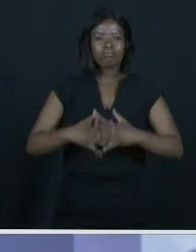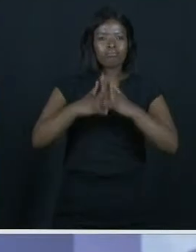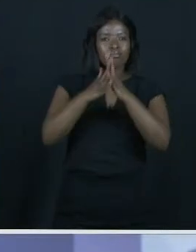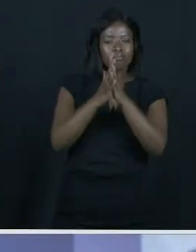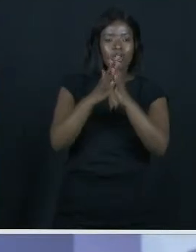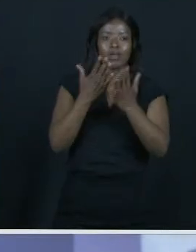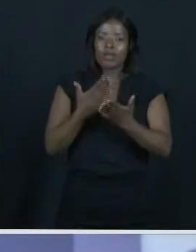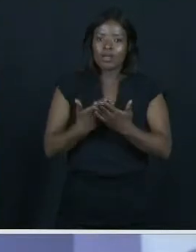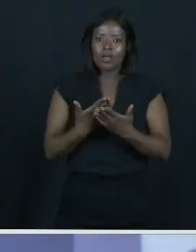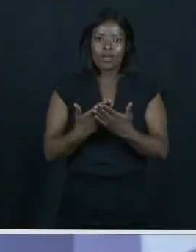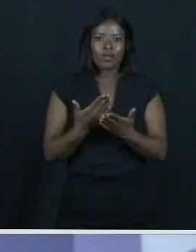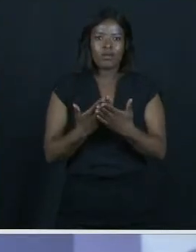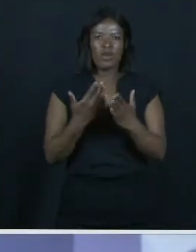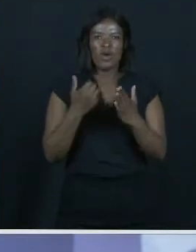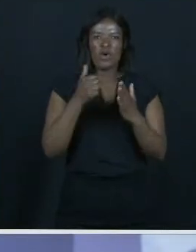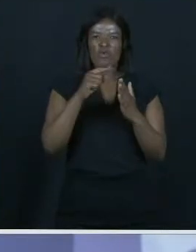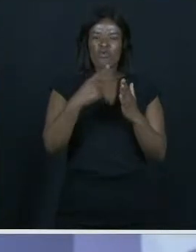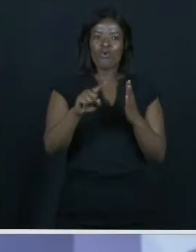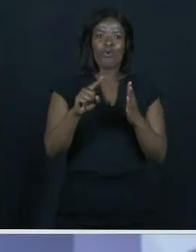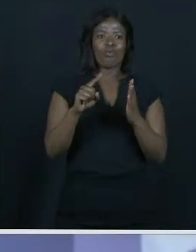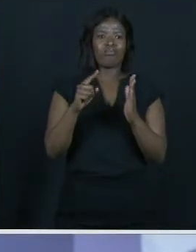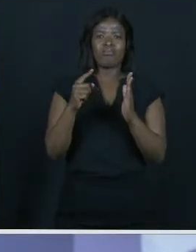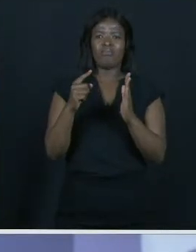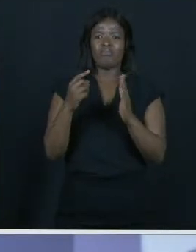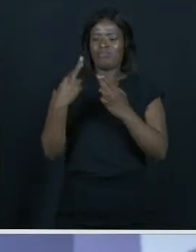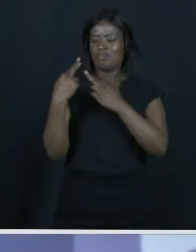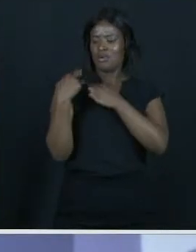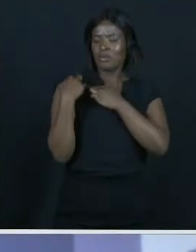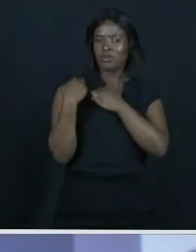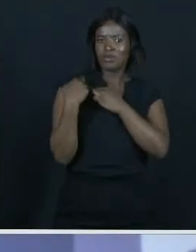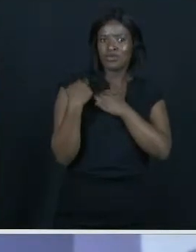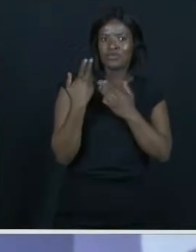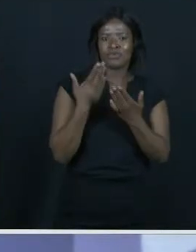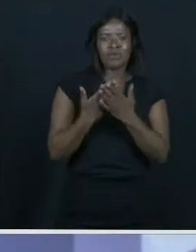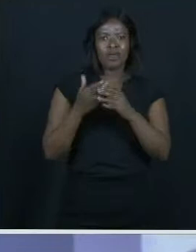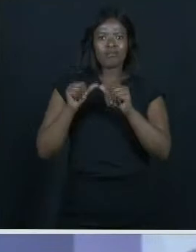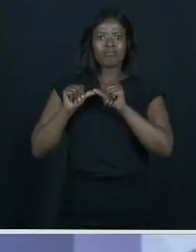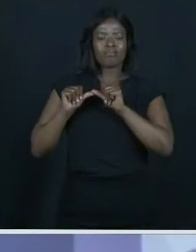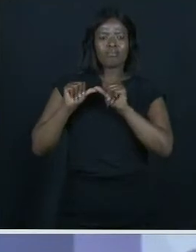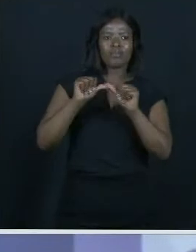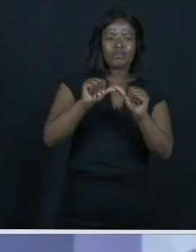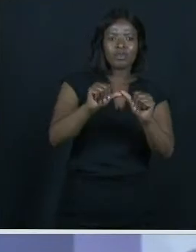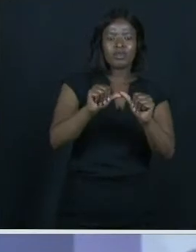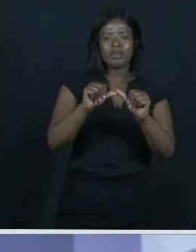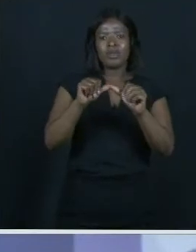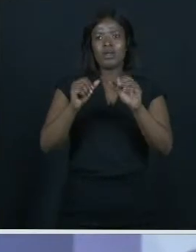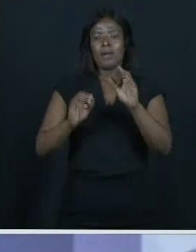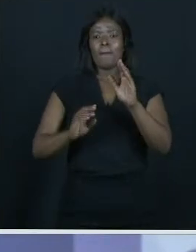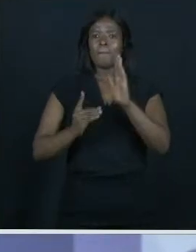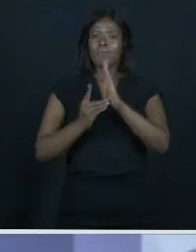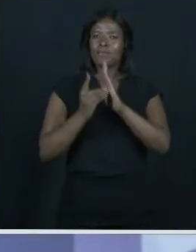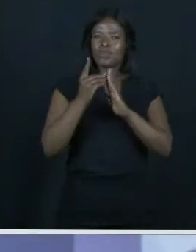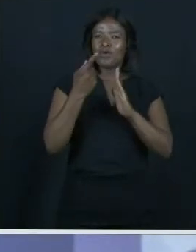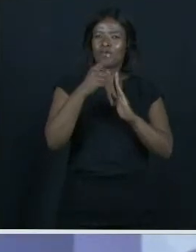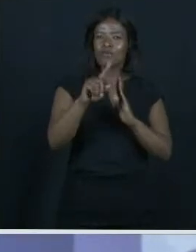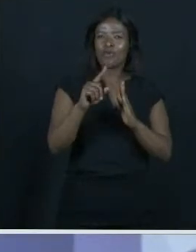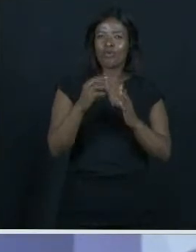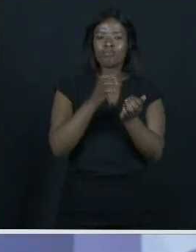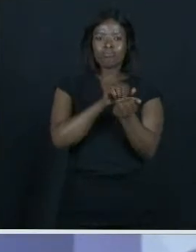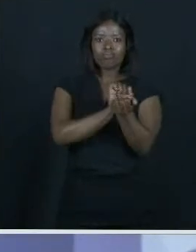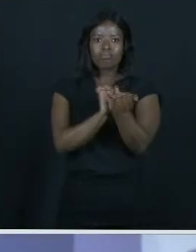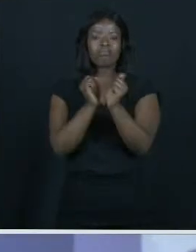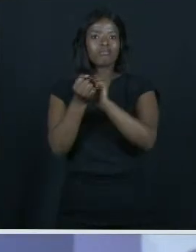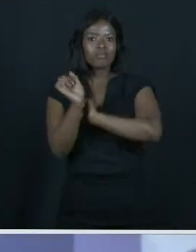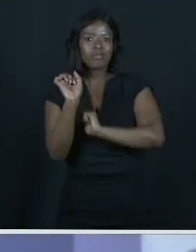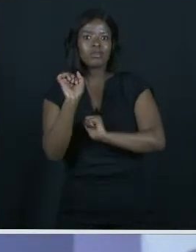the institutionalization and accountability to accelerate, amplify the efforts to